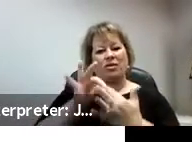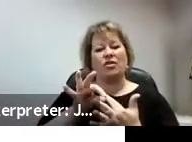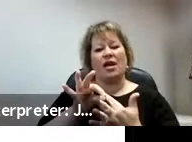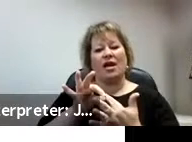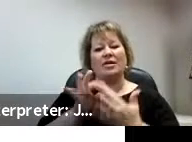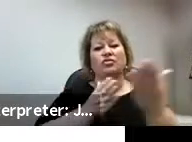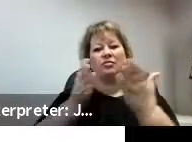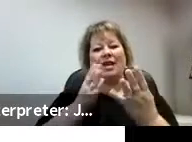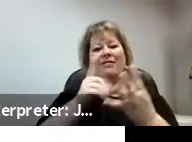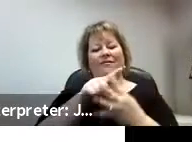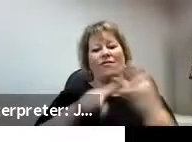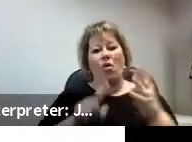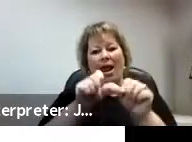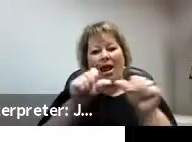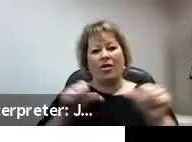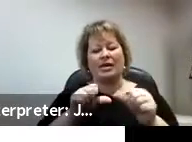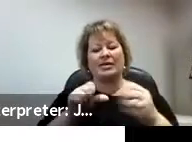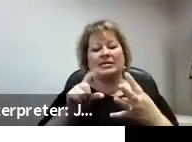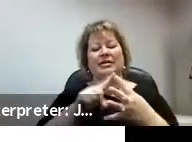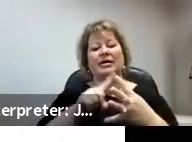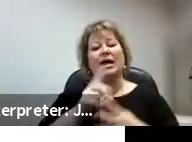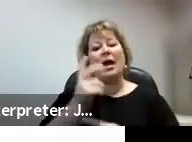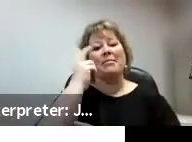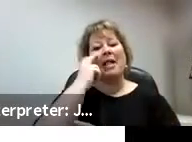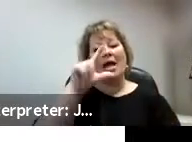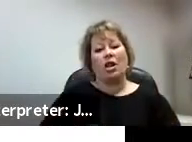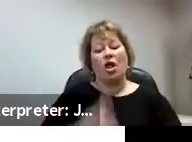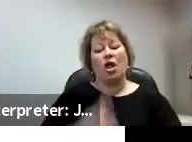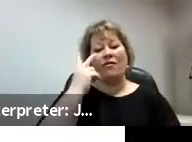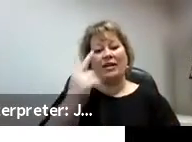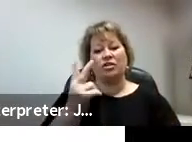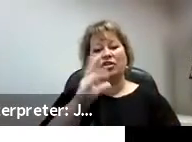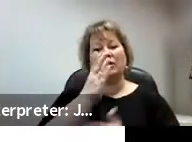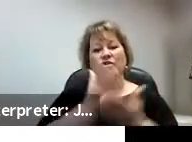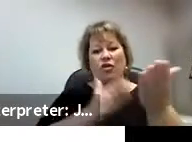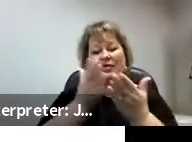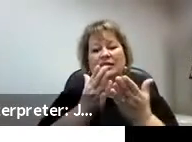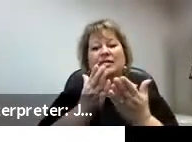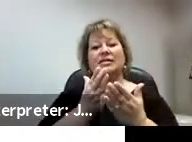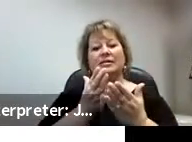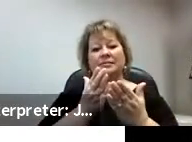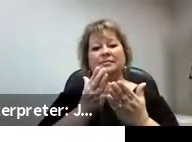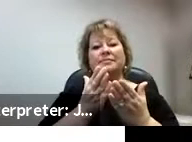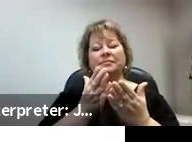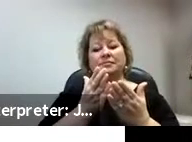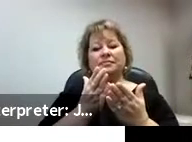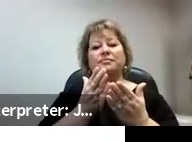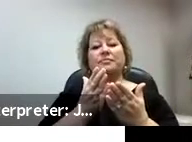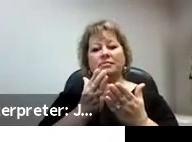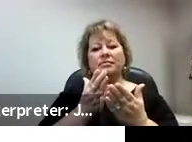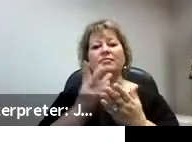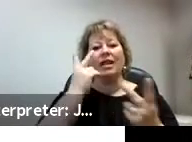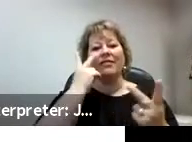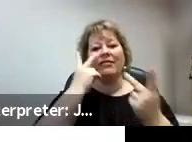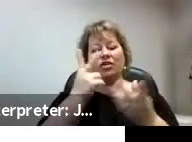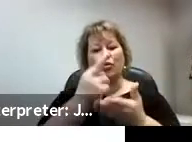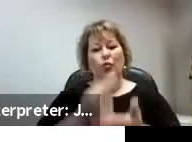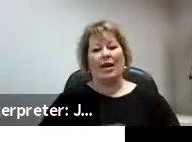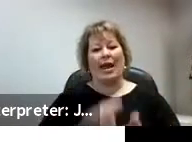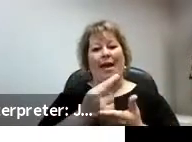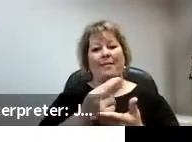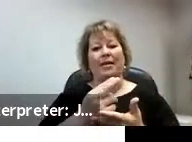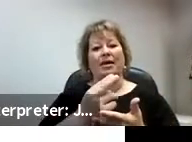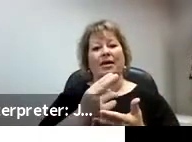four areas. Blind and low vision services include vision rehabilitation therapists who provide